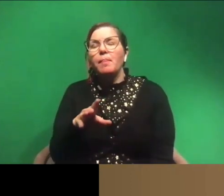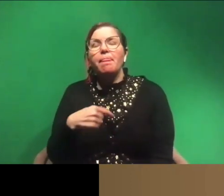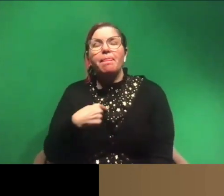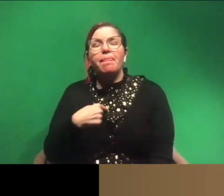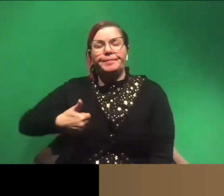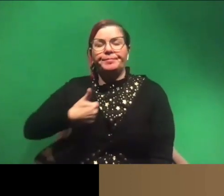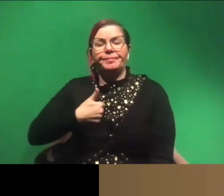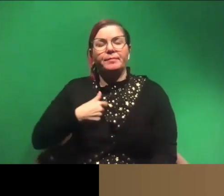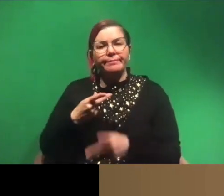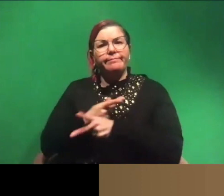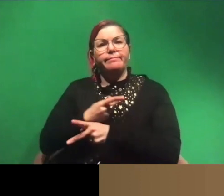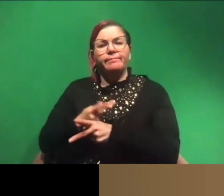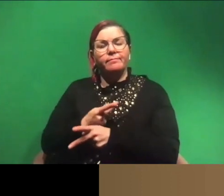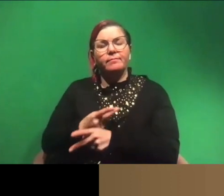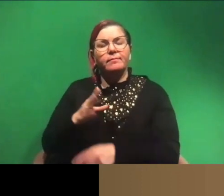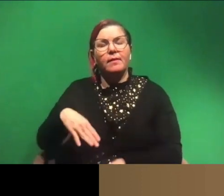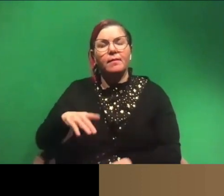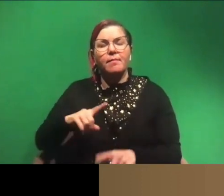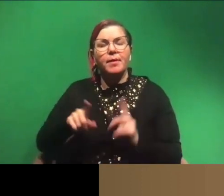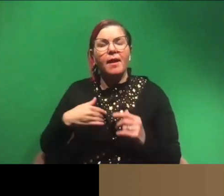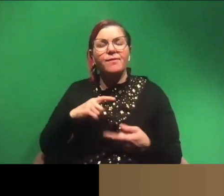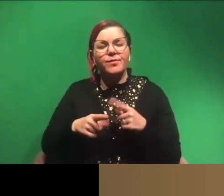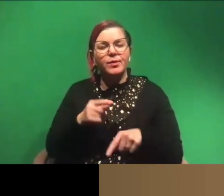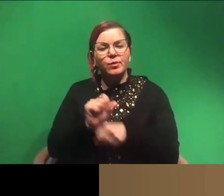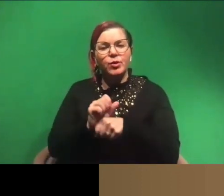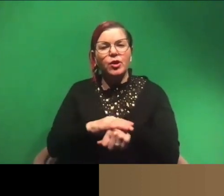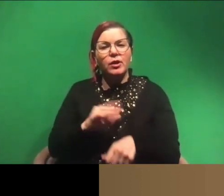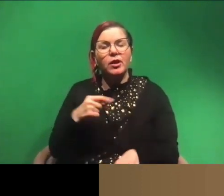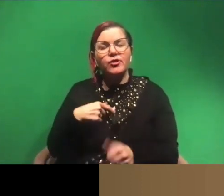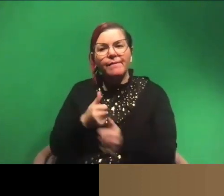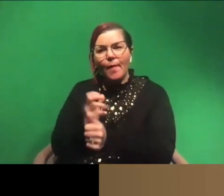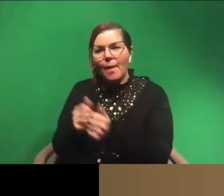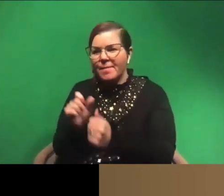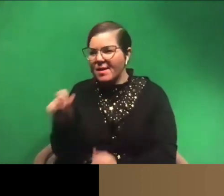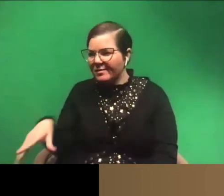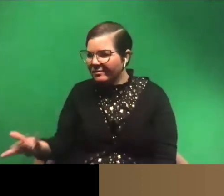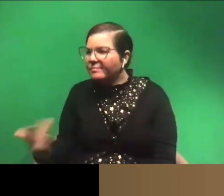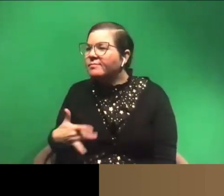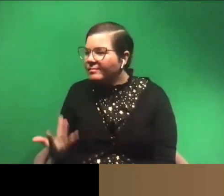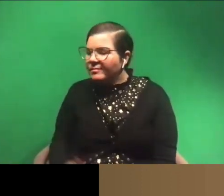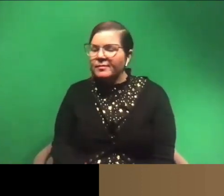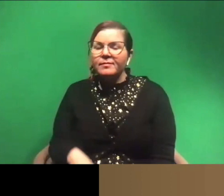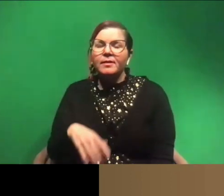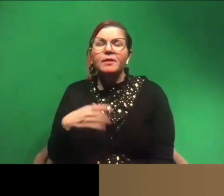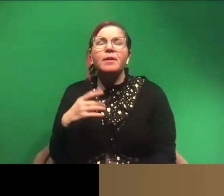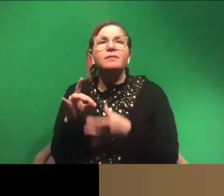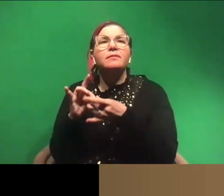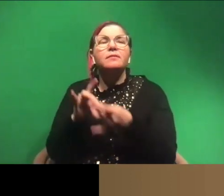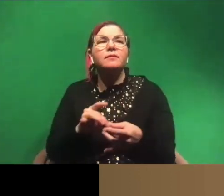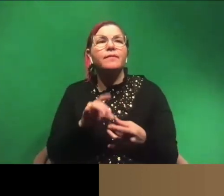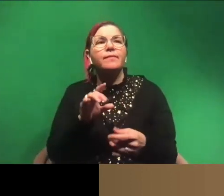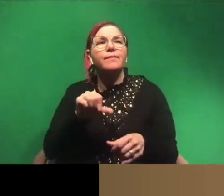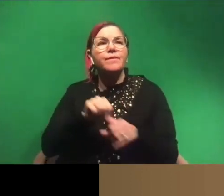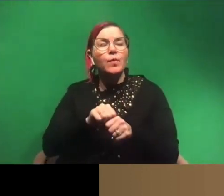that calculation myself, but I actually had some friends that were working on it. And so I really should follow up with them and ask. I think in terms of fuel